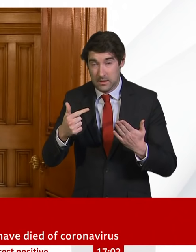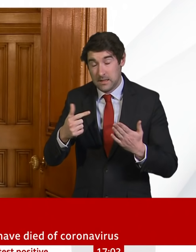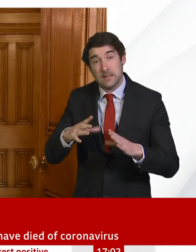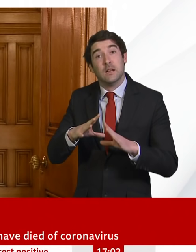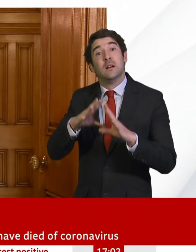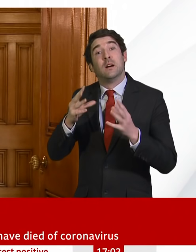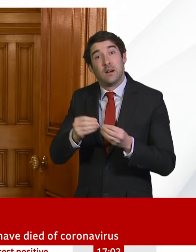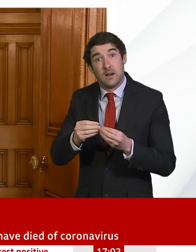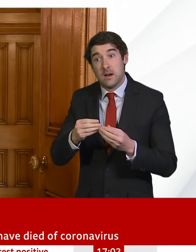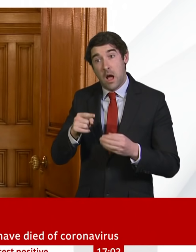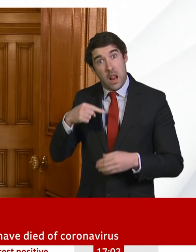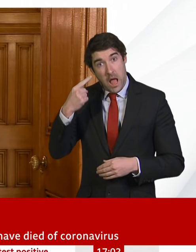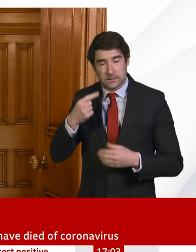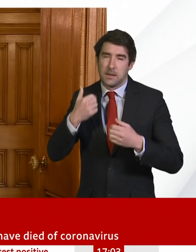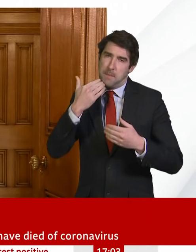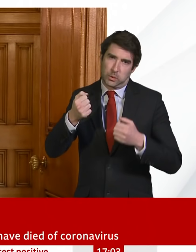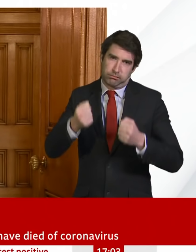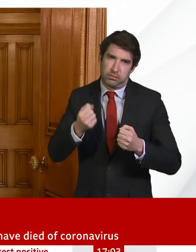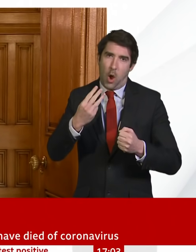3,915 of those are in London and